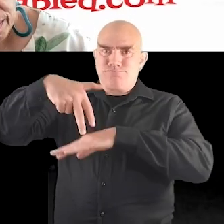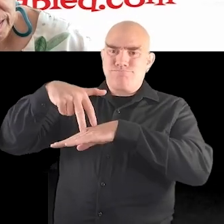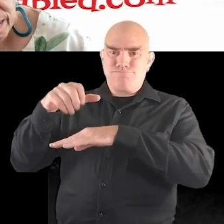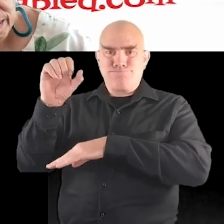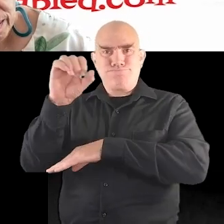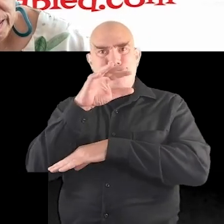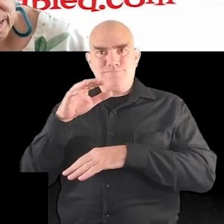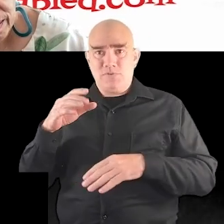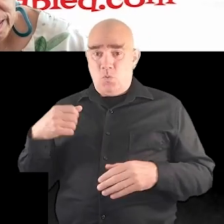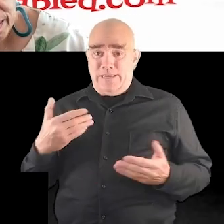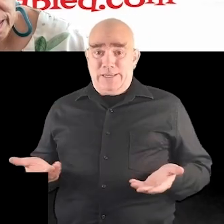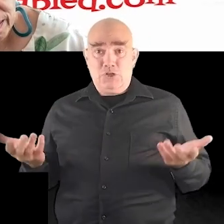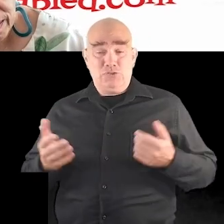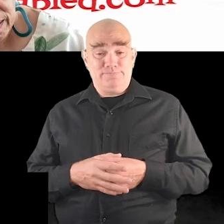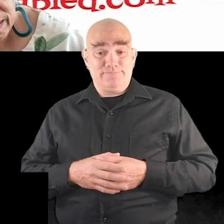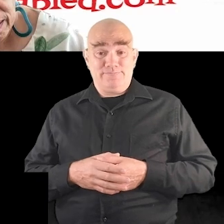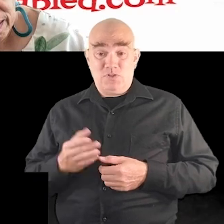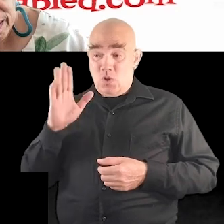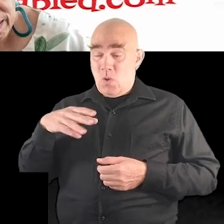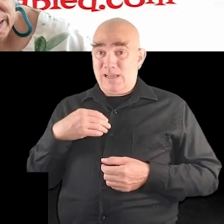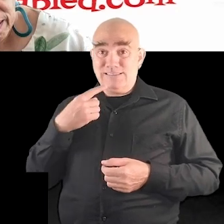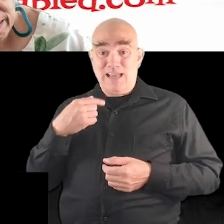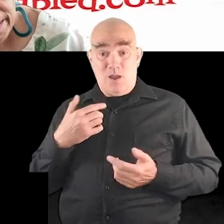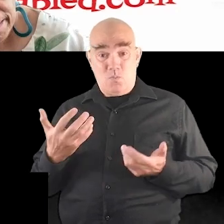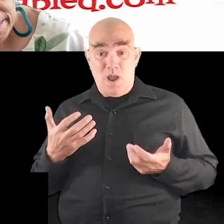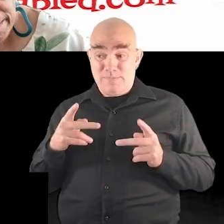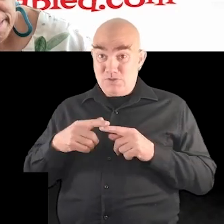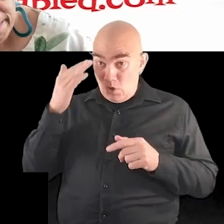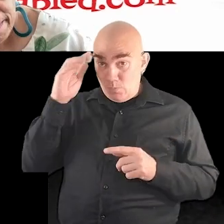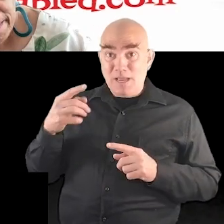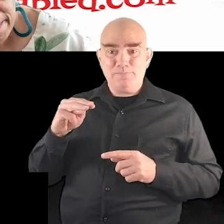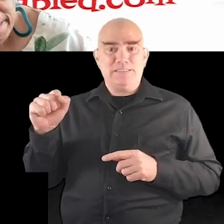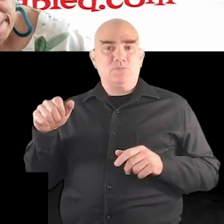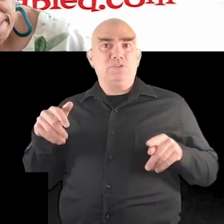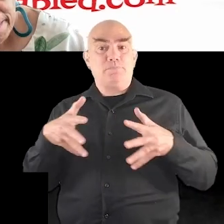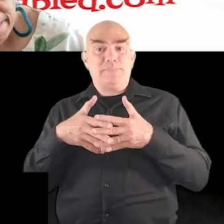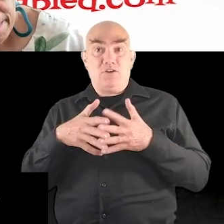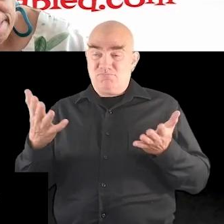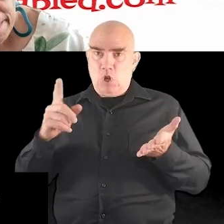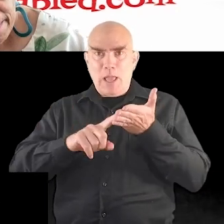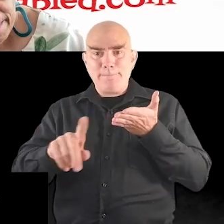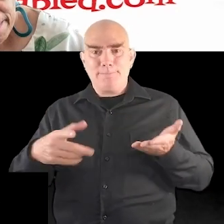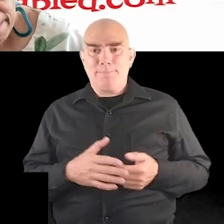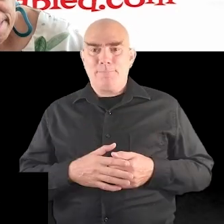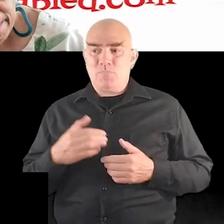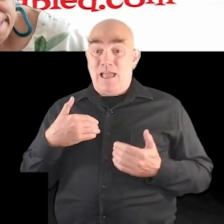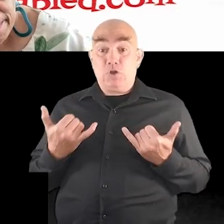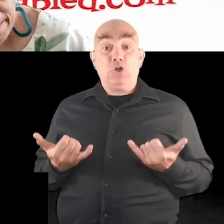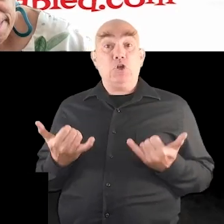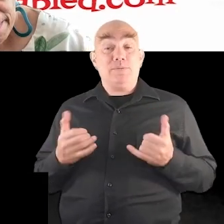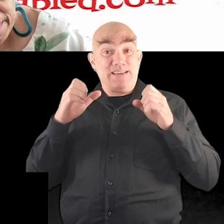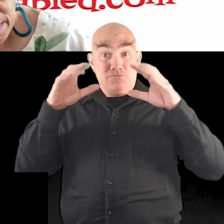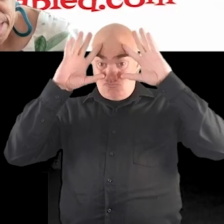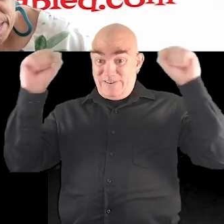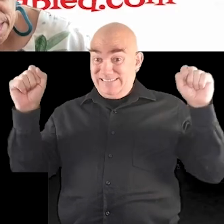and a platform too. So we are here, and I said I want people to know about Miss Wheelchair America. Look it up. We